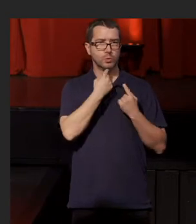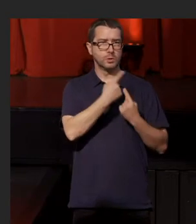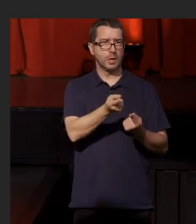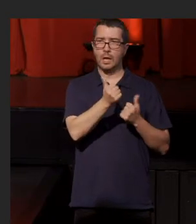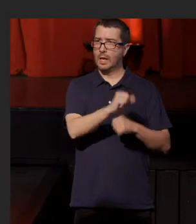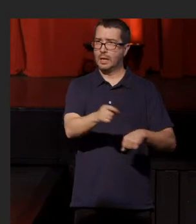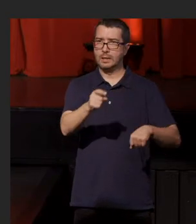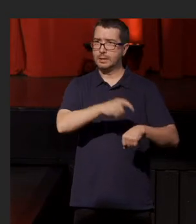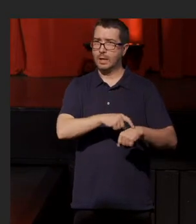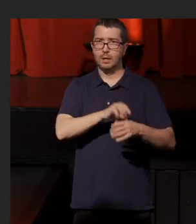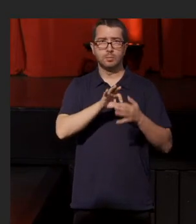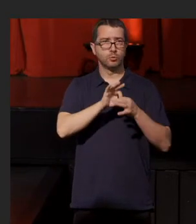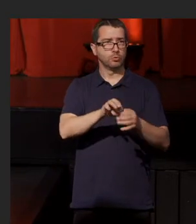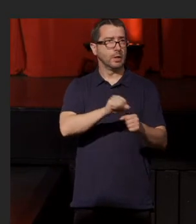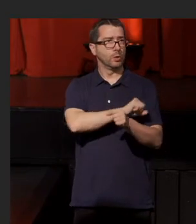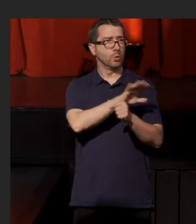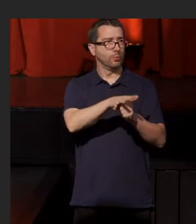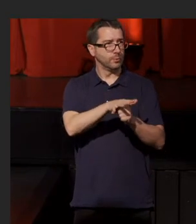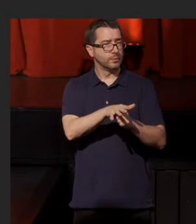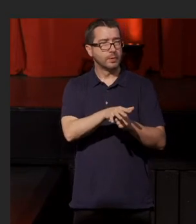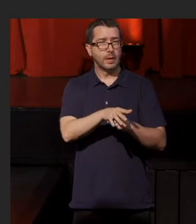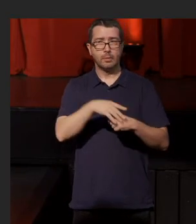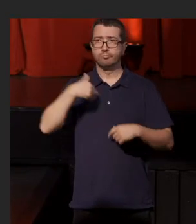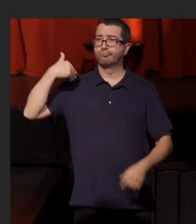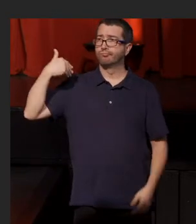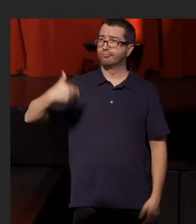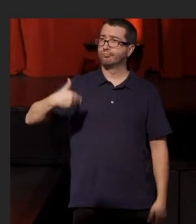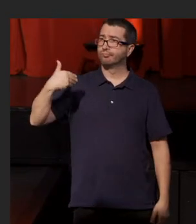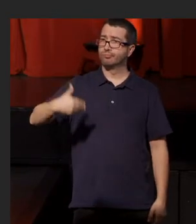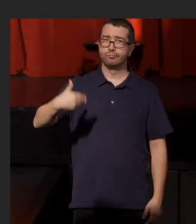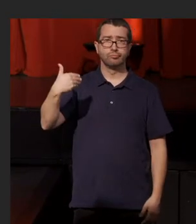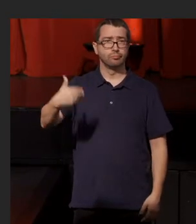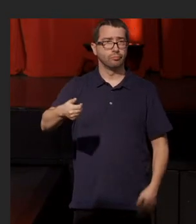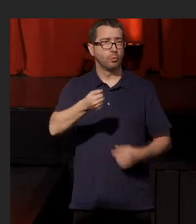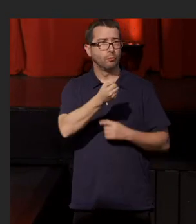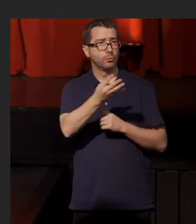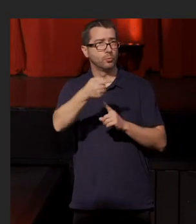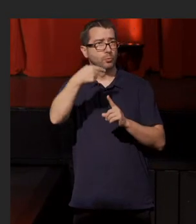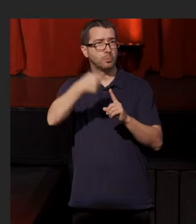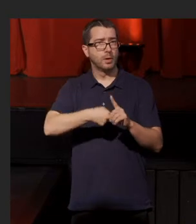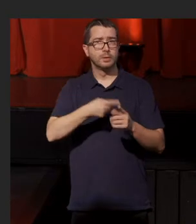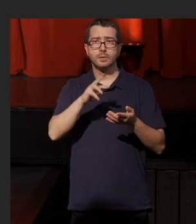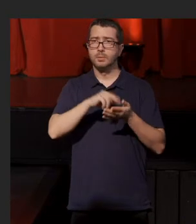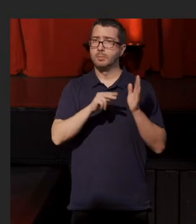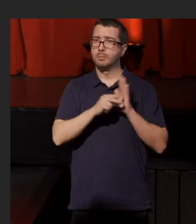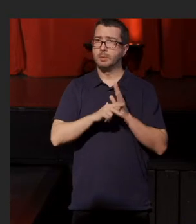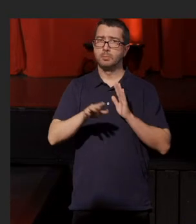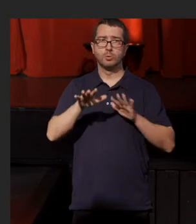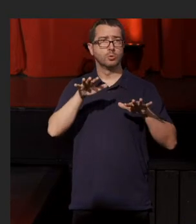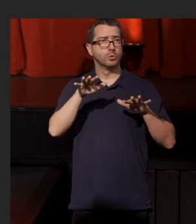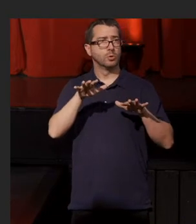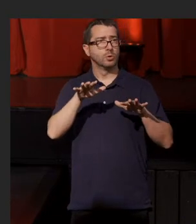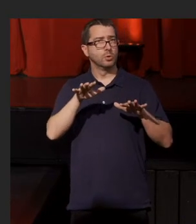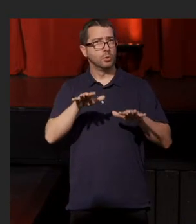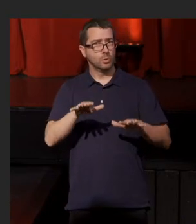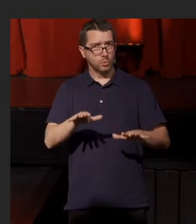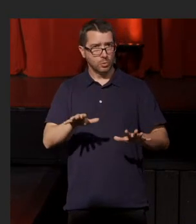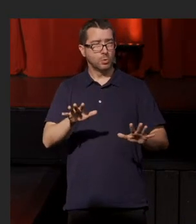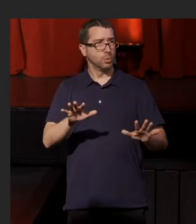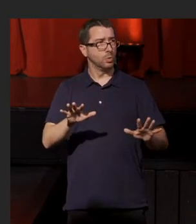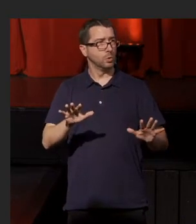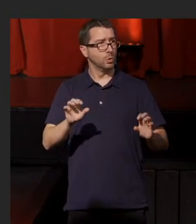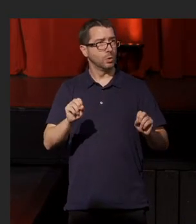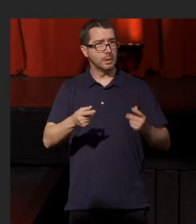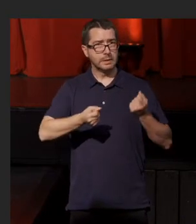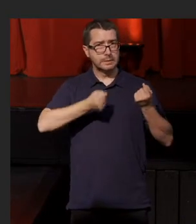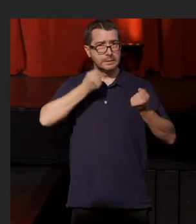might be related to COVID shows up. And that went on for a few months until things started to settle into a kind of a new groove. But